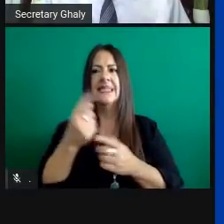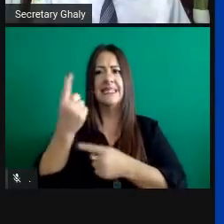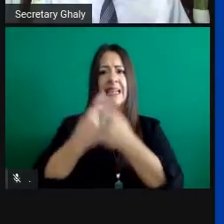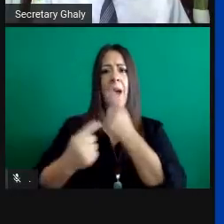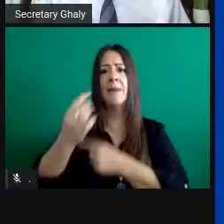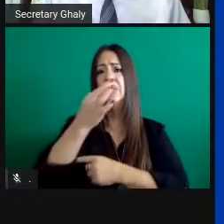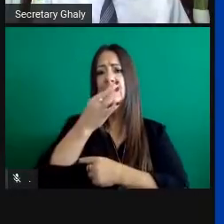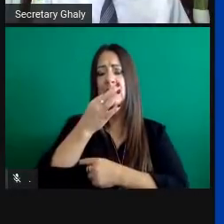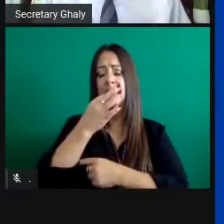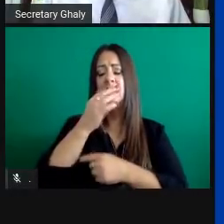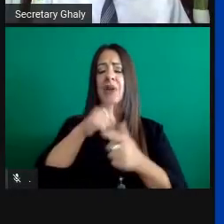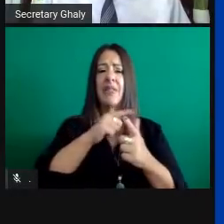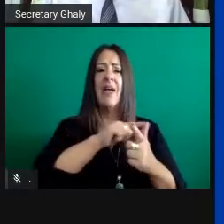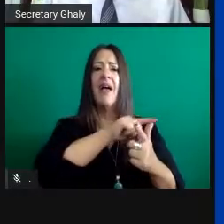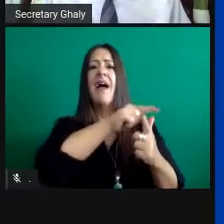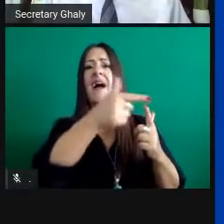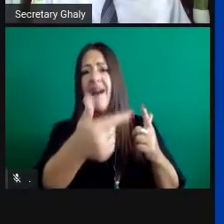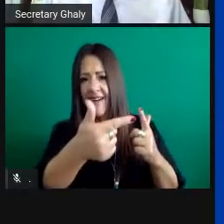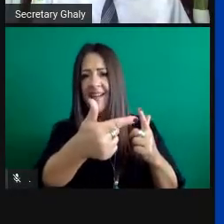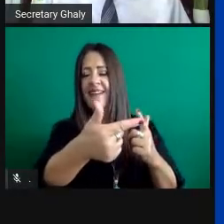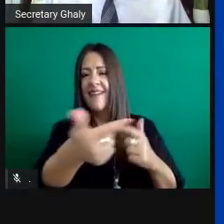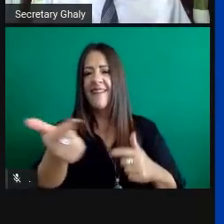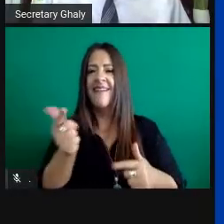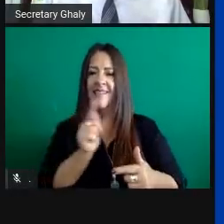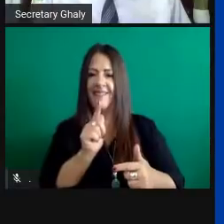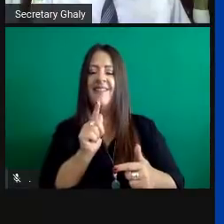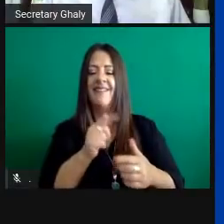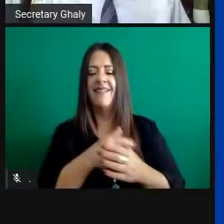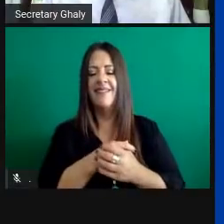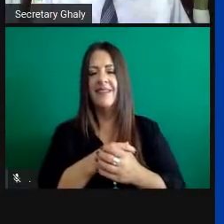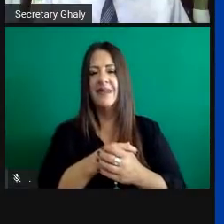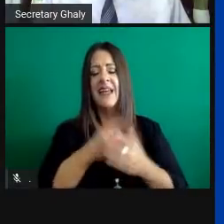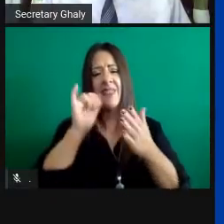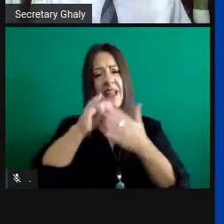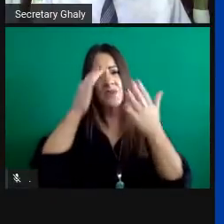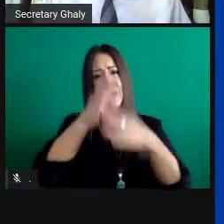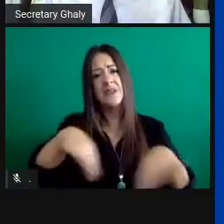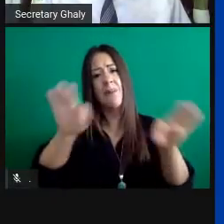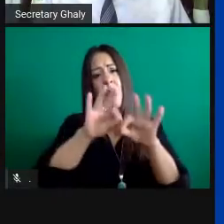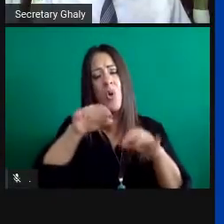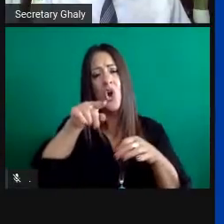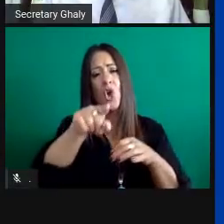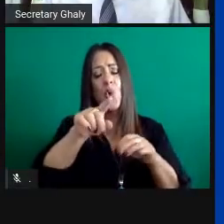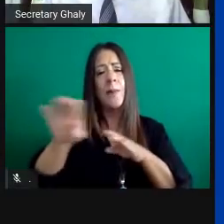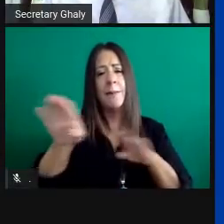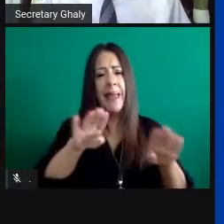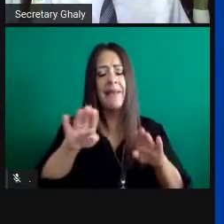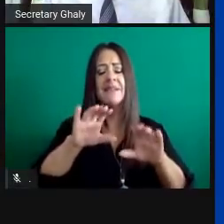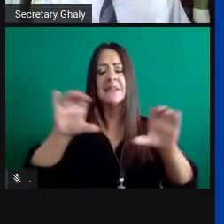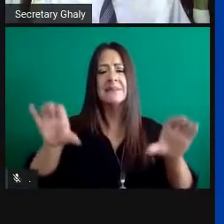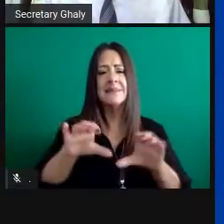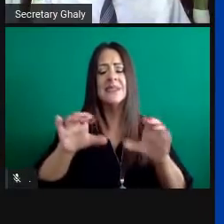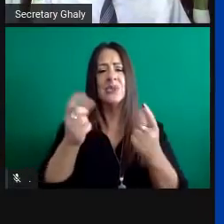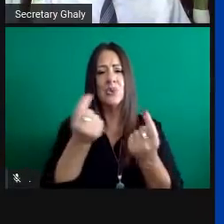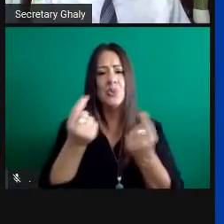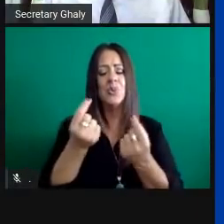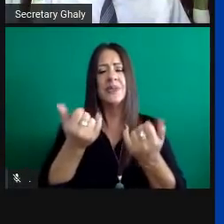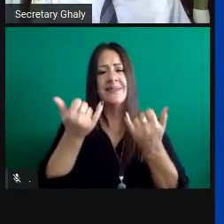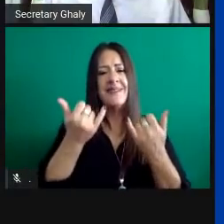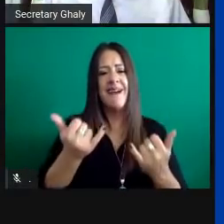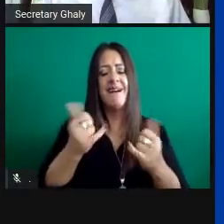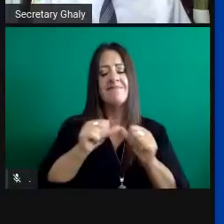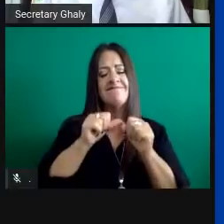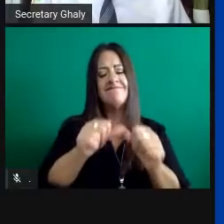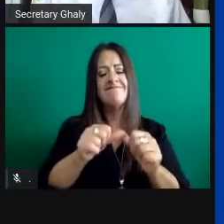makes the decisions of the day and our actions today even more important as we see the glimmers of a light at the end